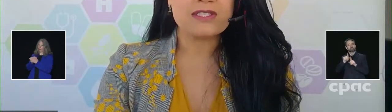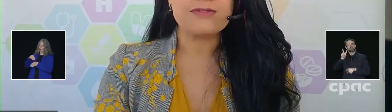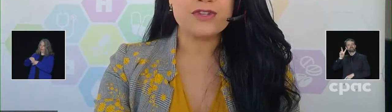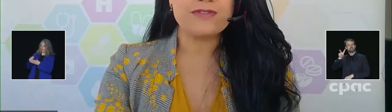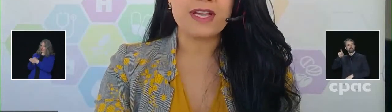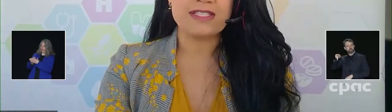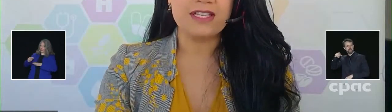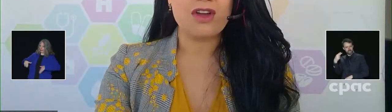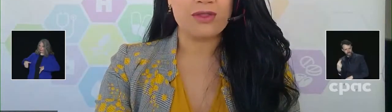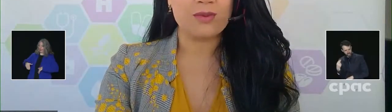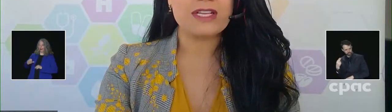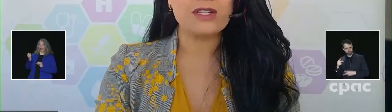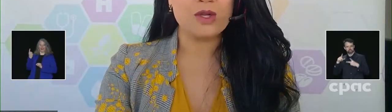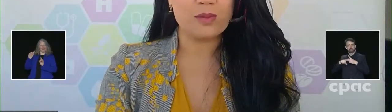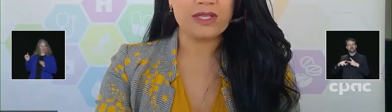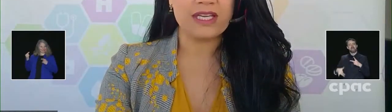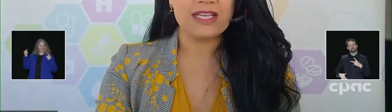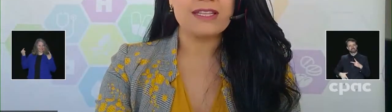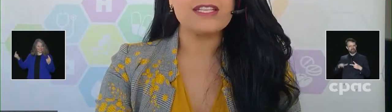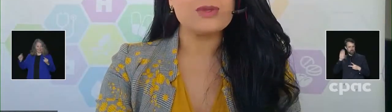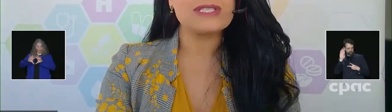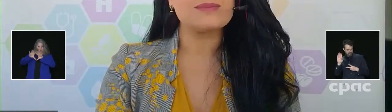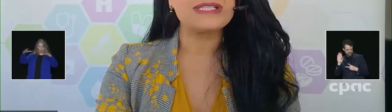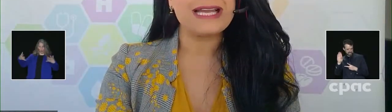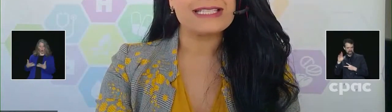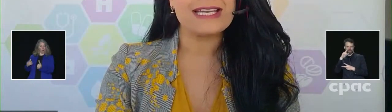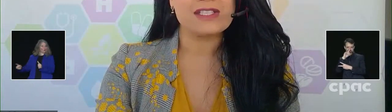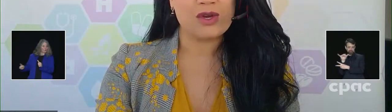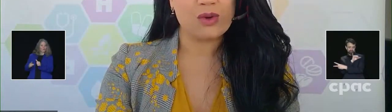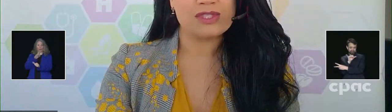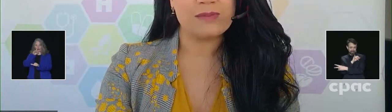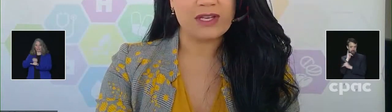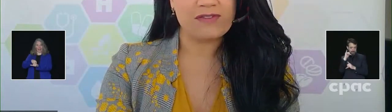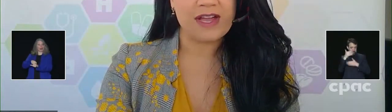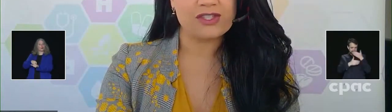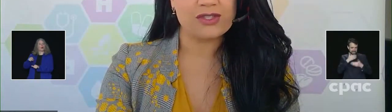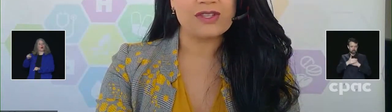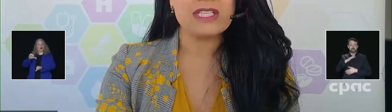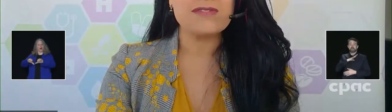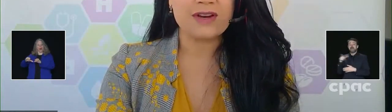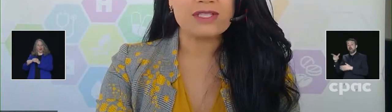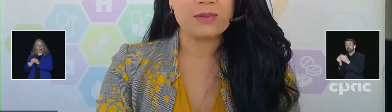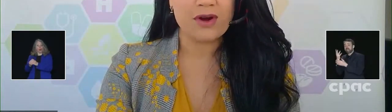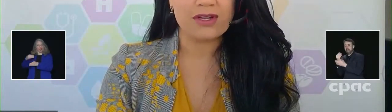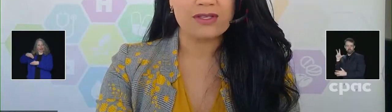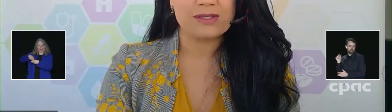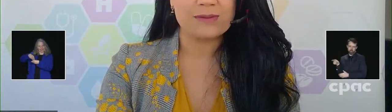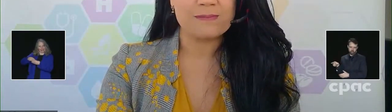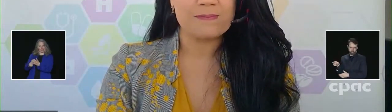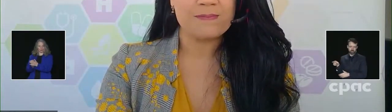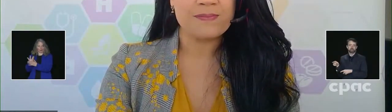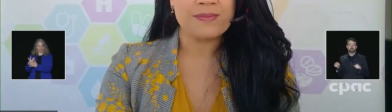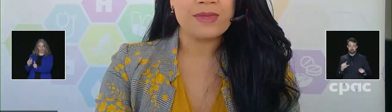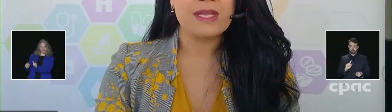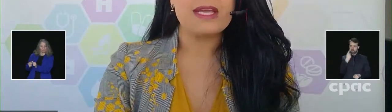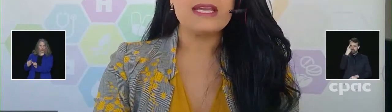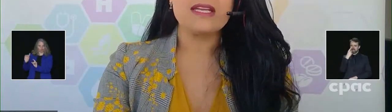Covifens is the first vaccine authorized globally that uses a plant as the host to manufacture these virus-like particles.